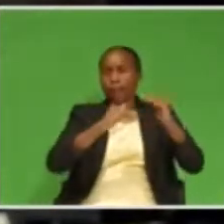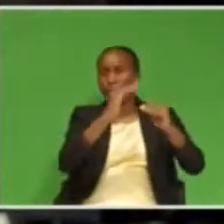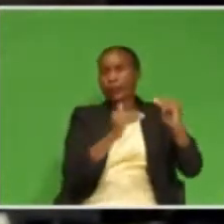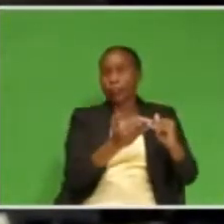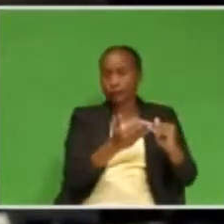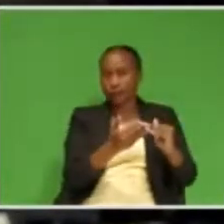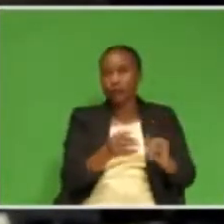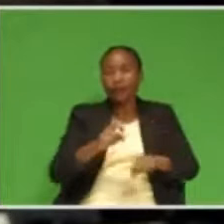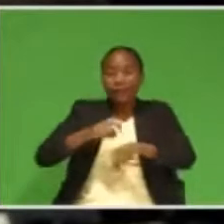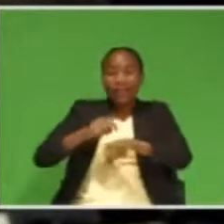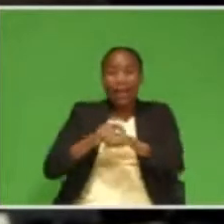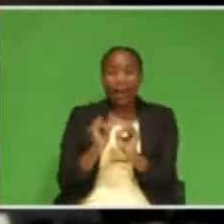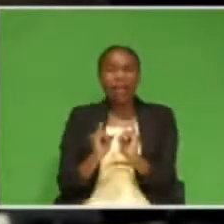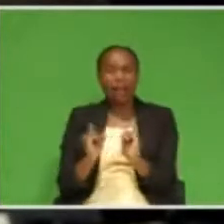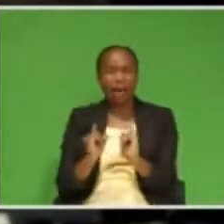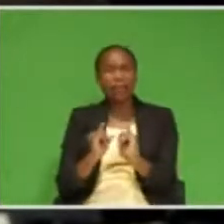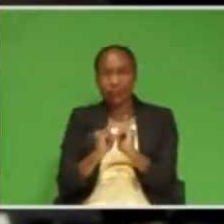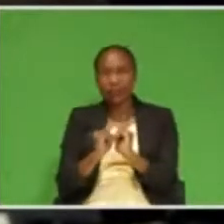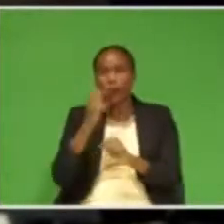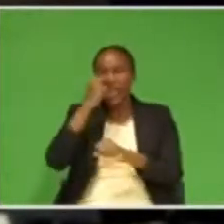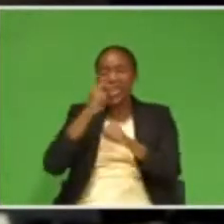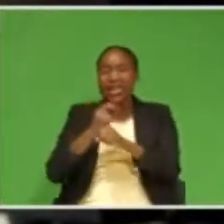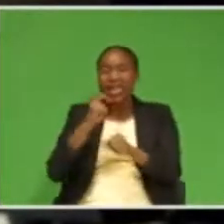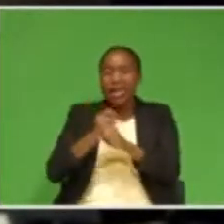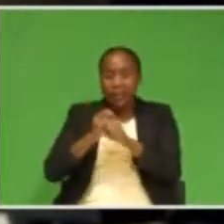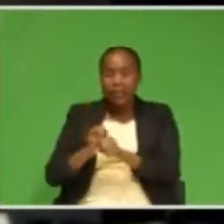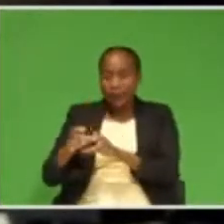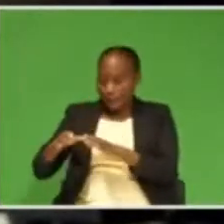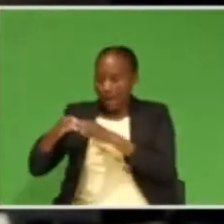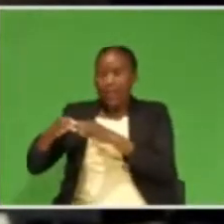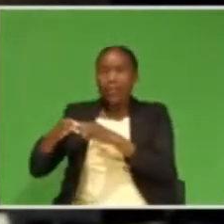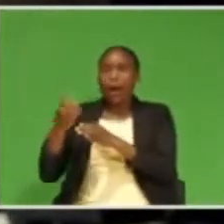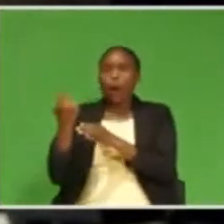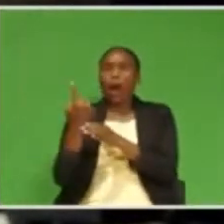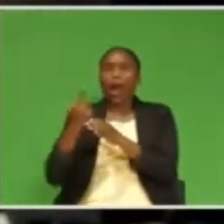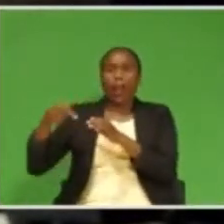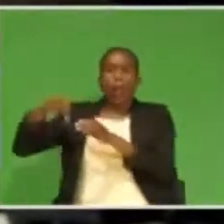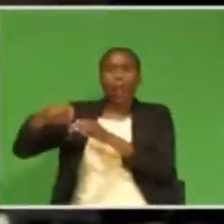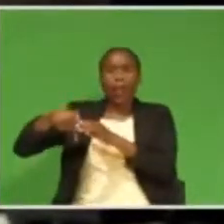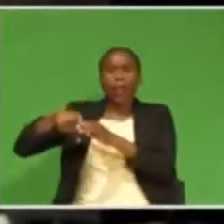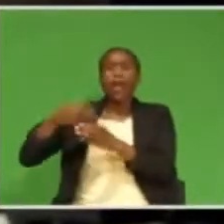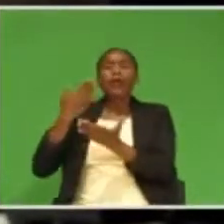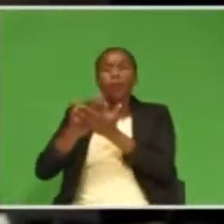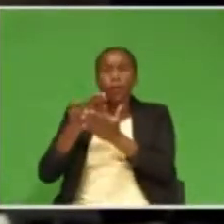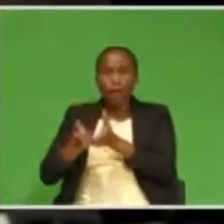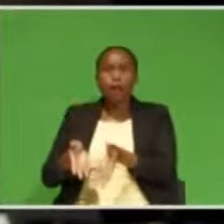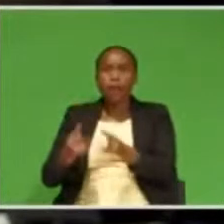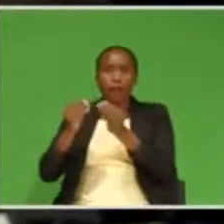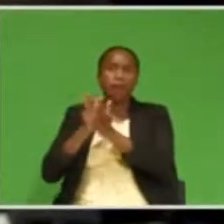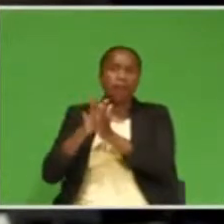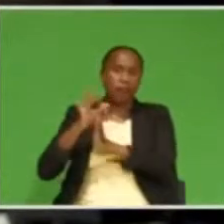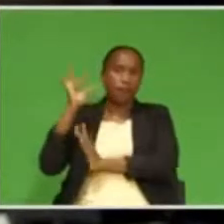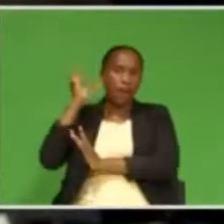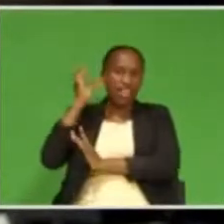we need a single point of command and a single line of march.